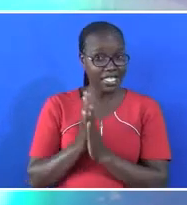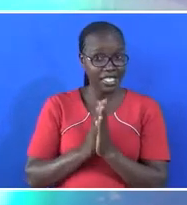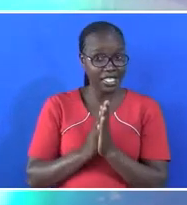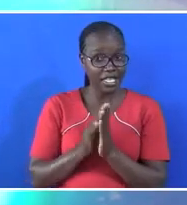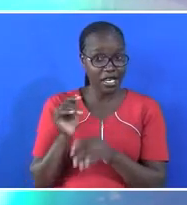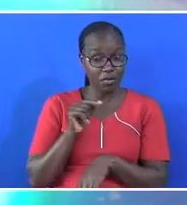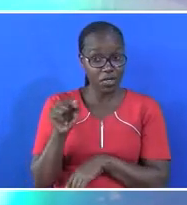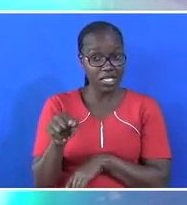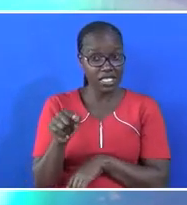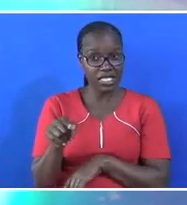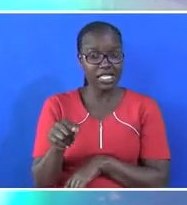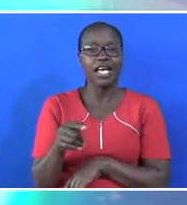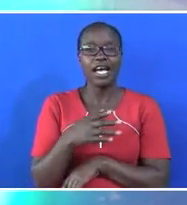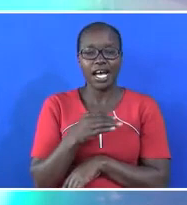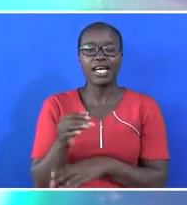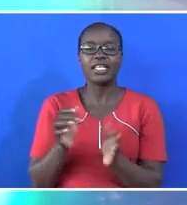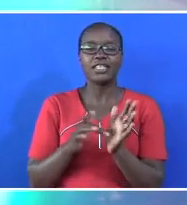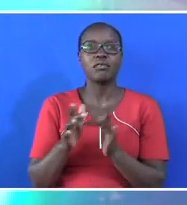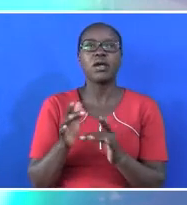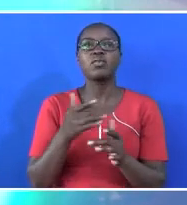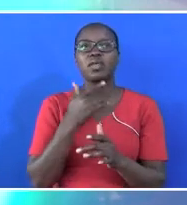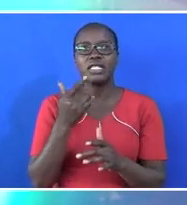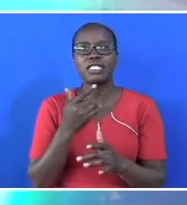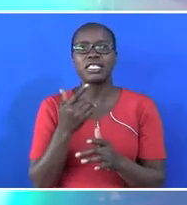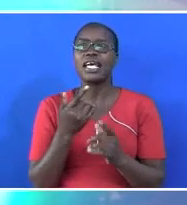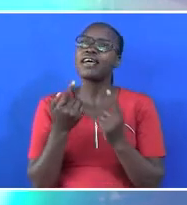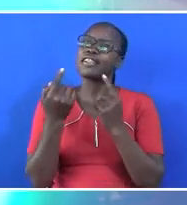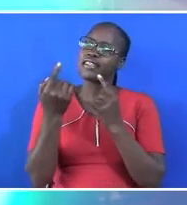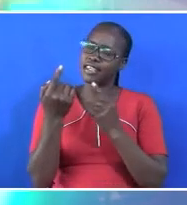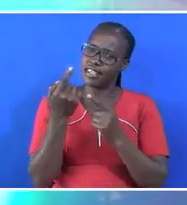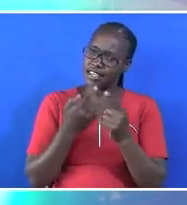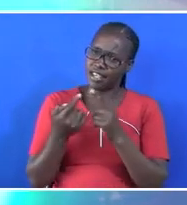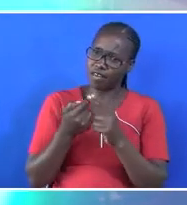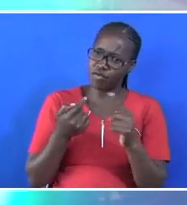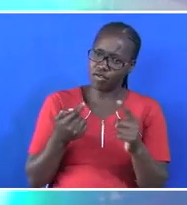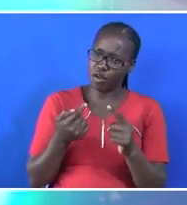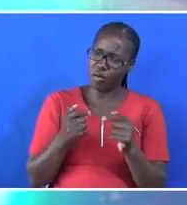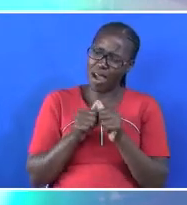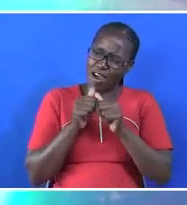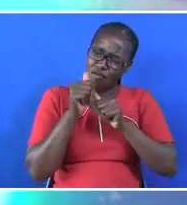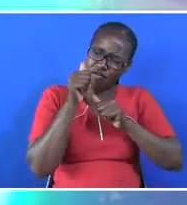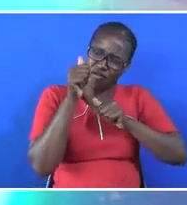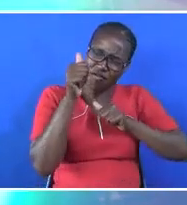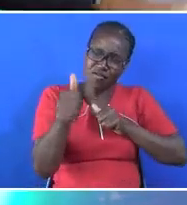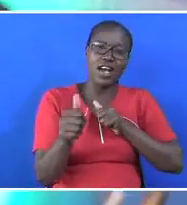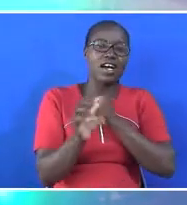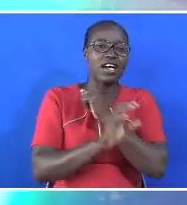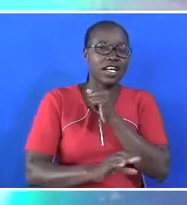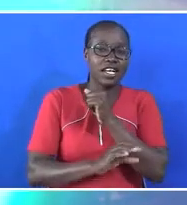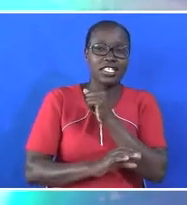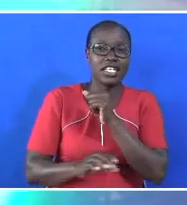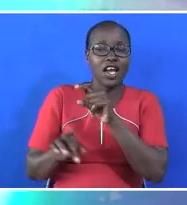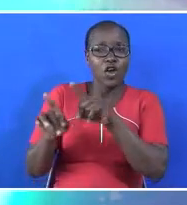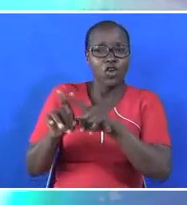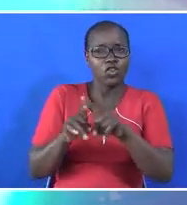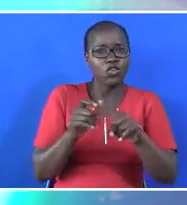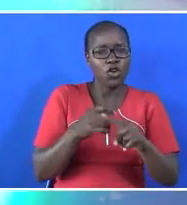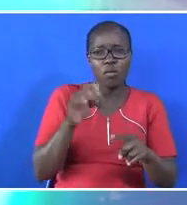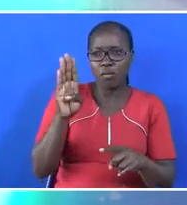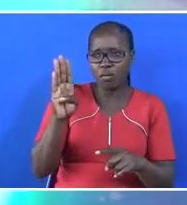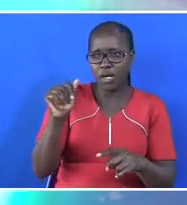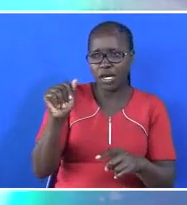this. And the Bible says they came from a far country, even from